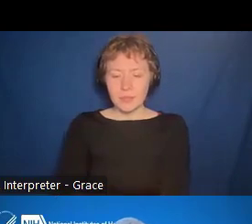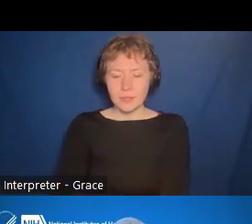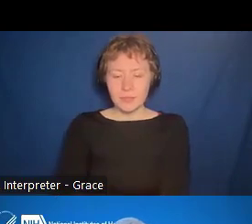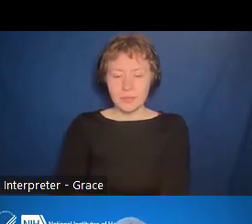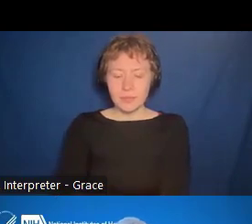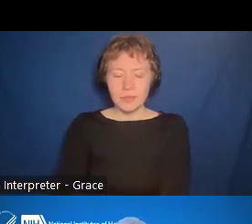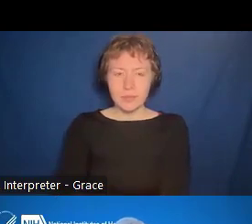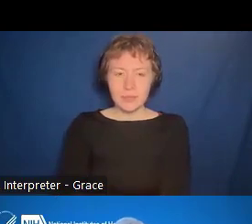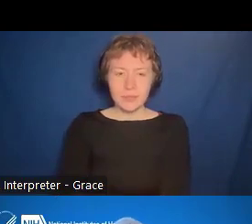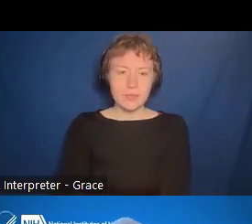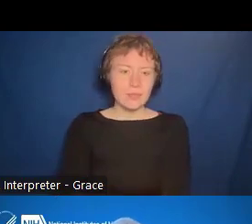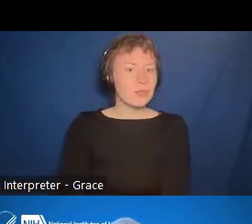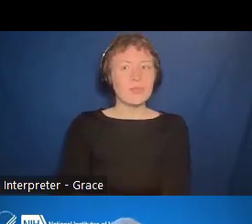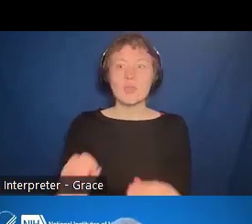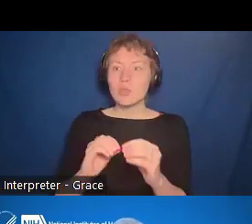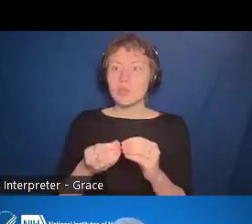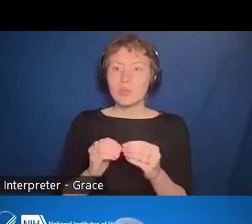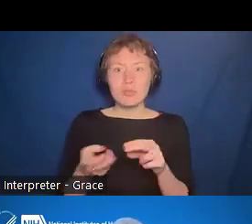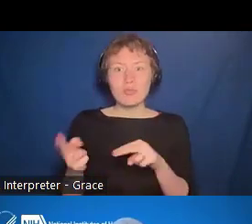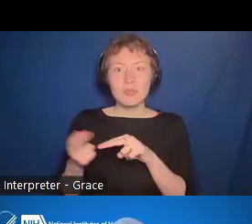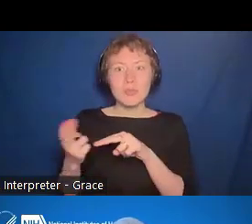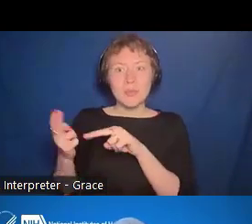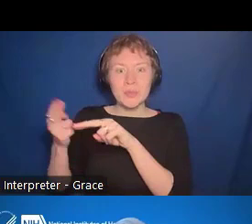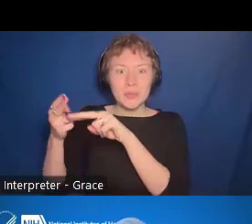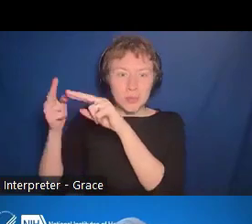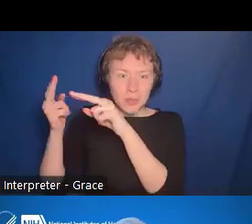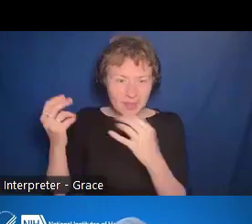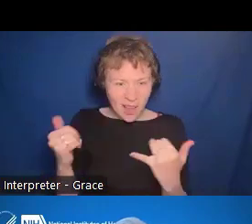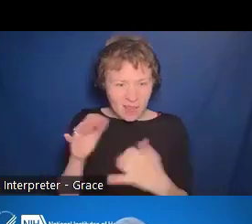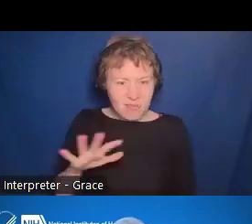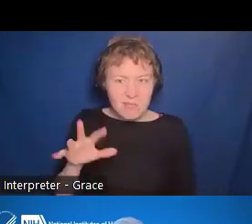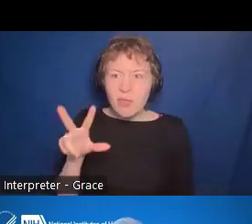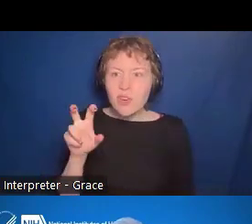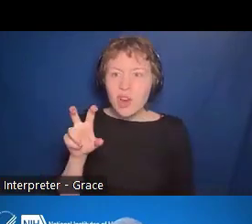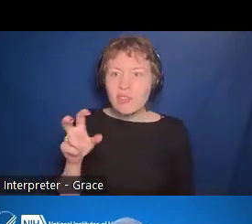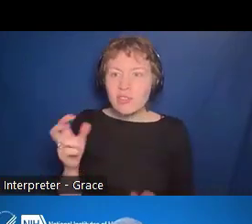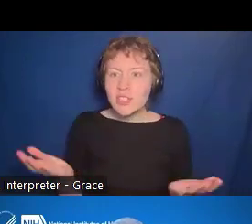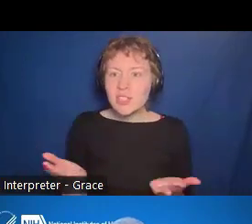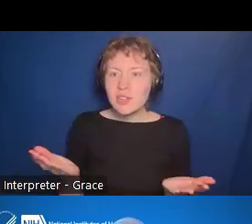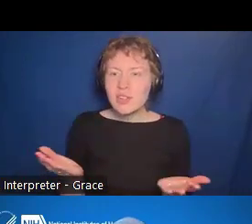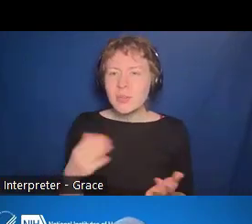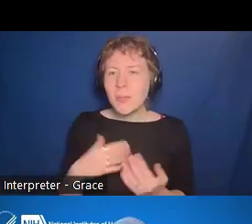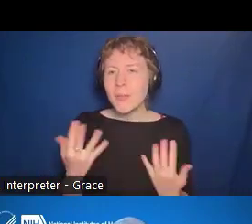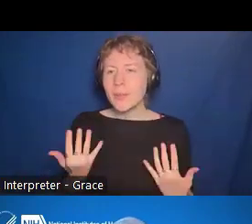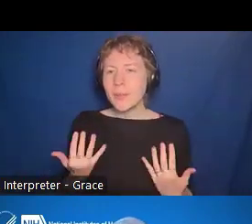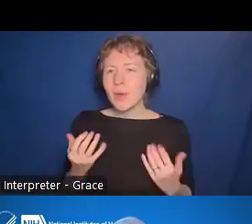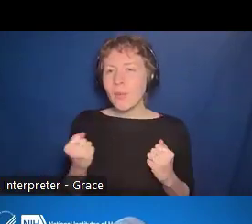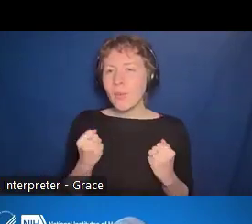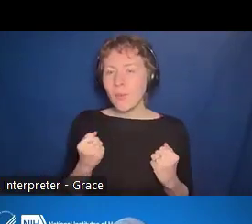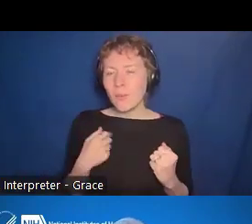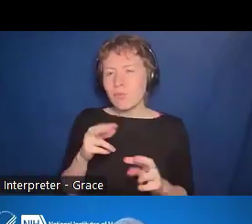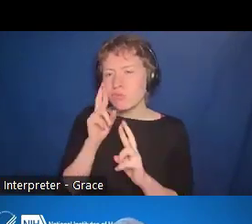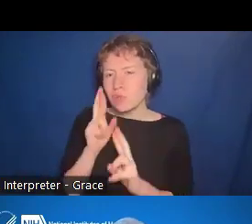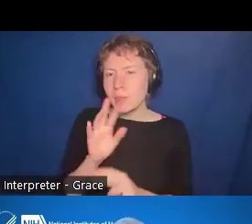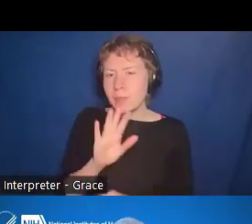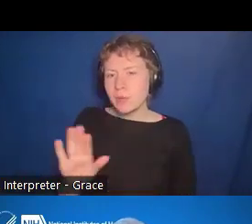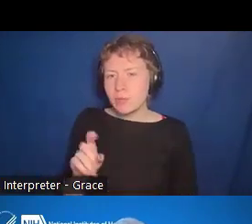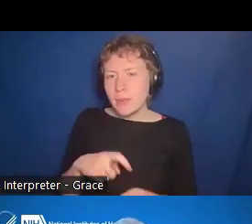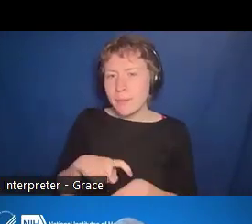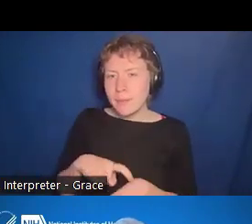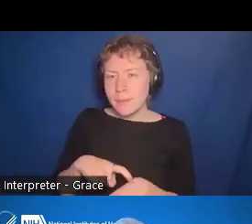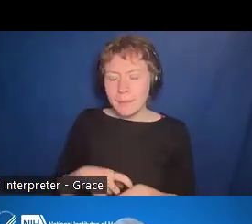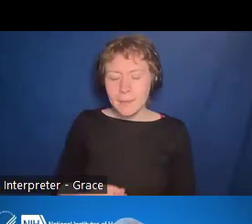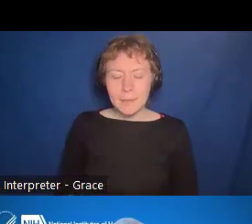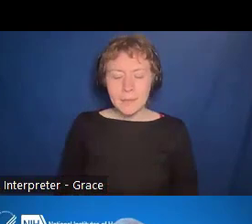The numbers are still climbing. We have about 300 here so far, so give me just another moment. I want to be respectful of your time.